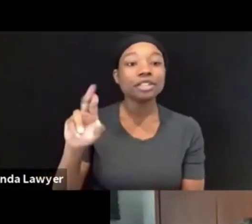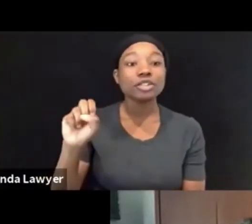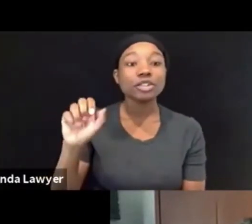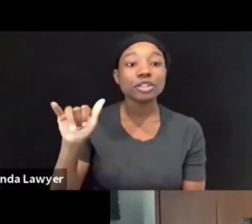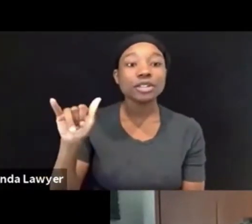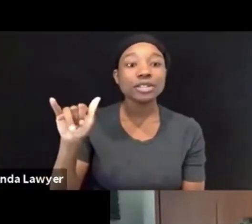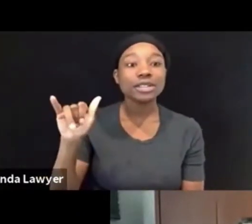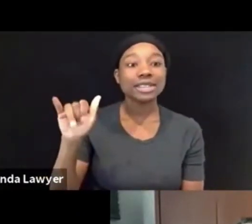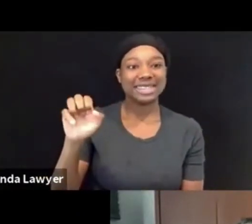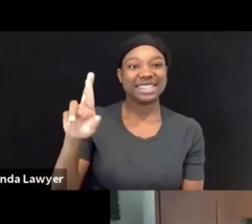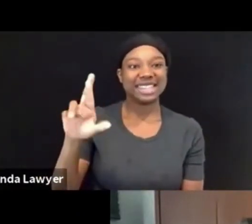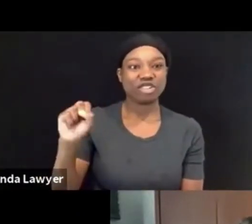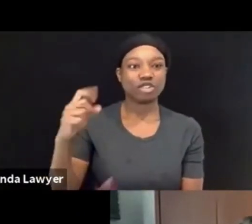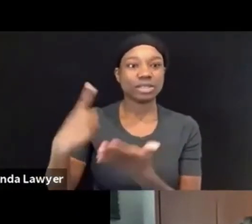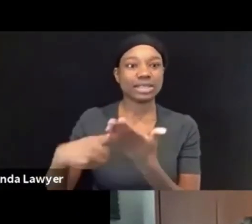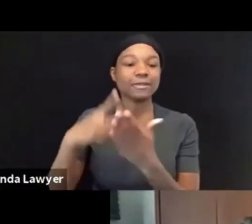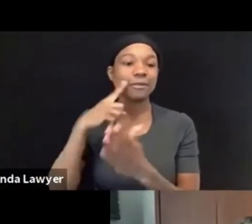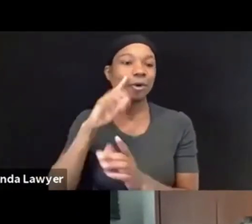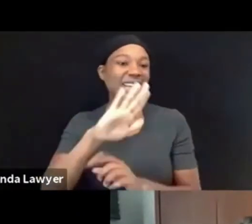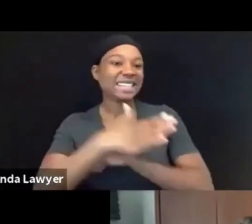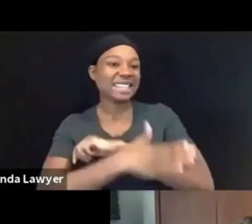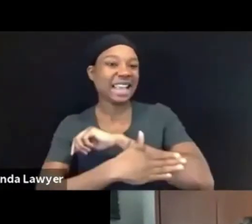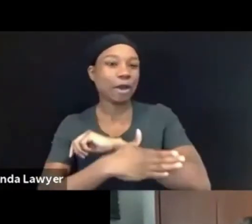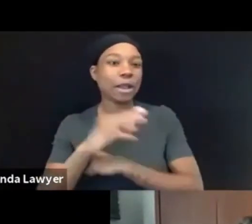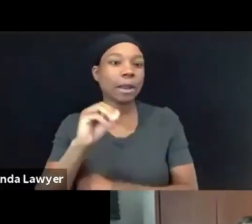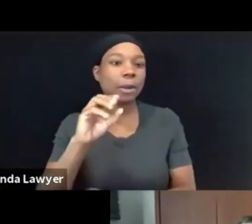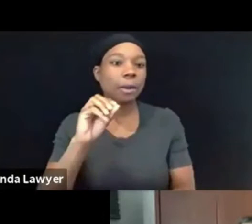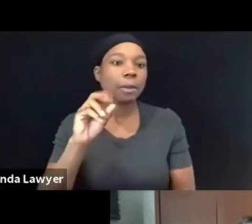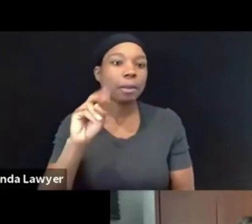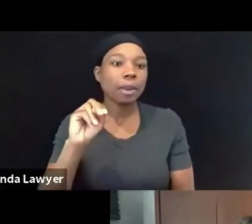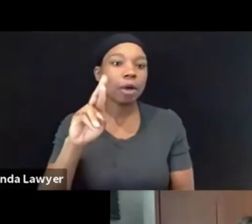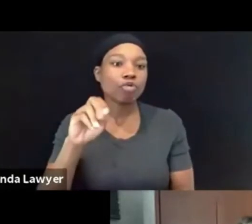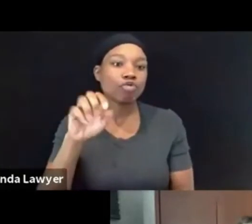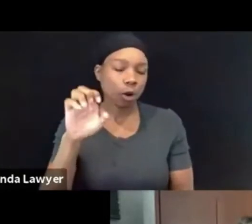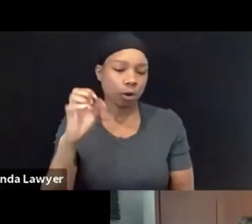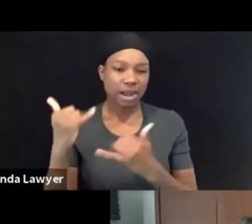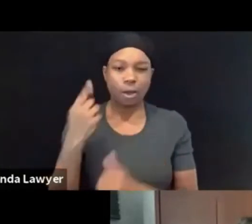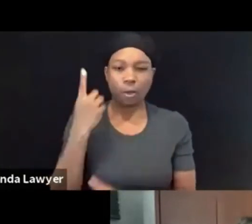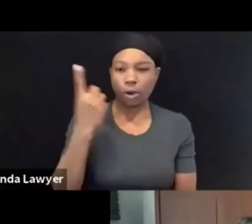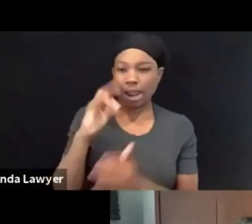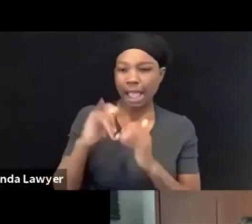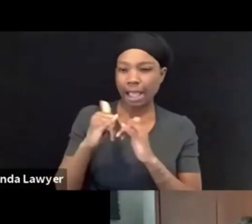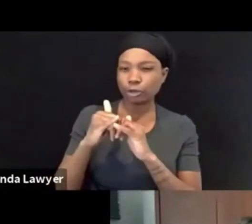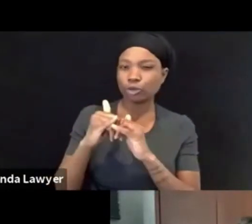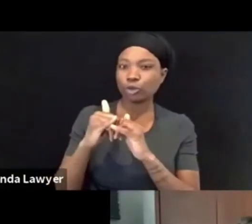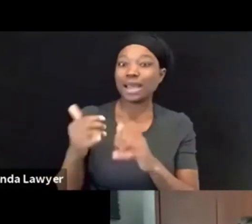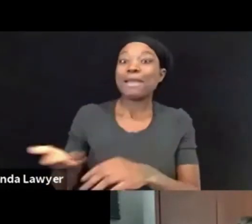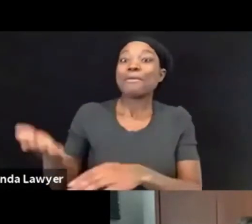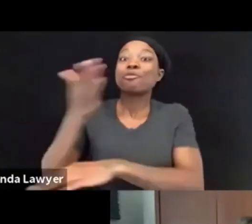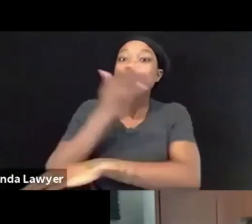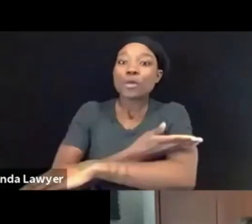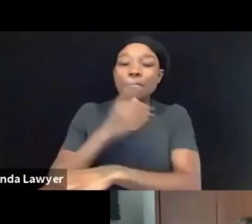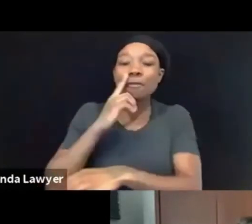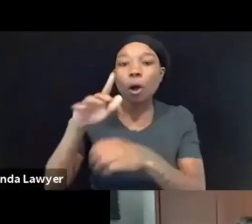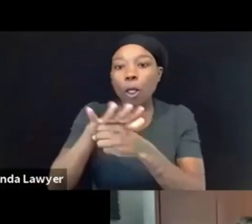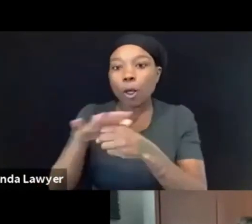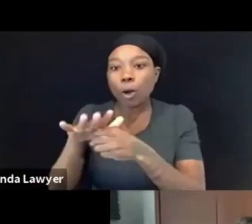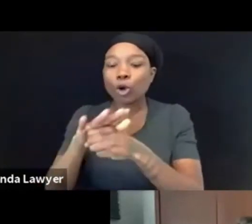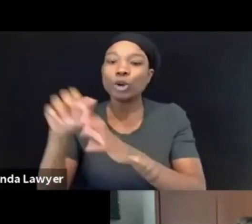also wondering about how can we move it upwards from local levels to state level and to federal